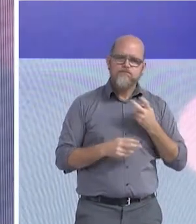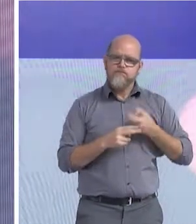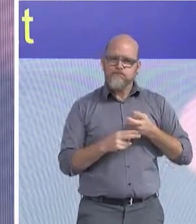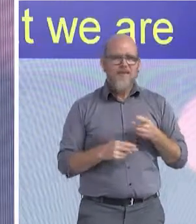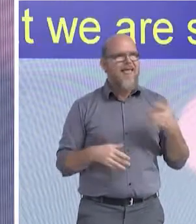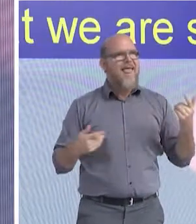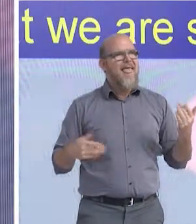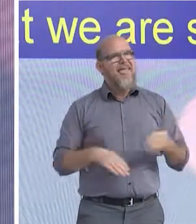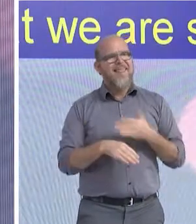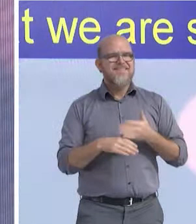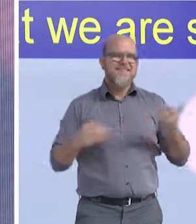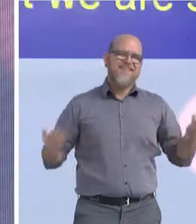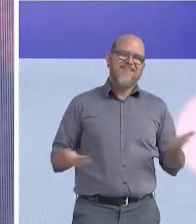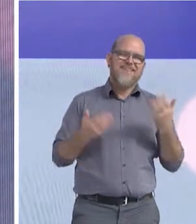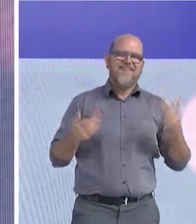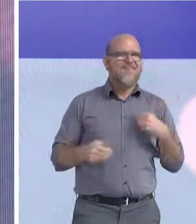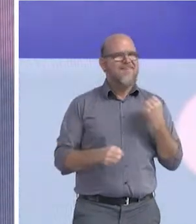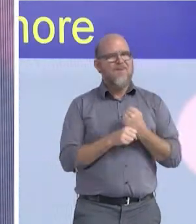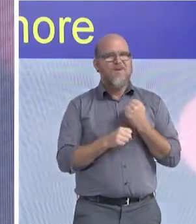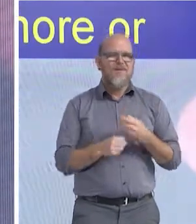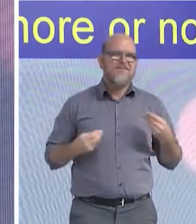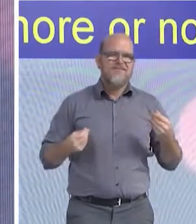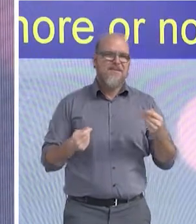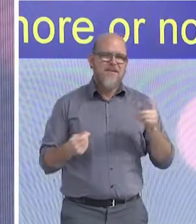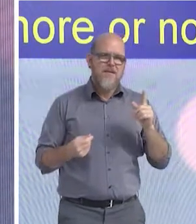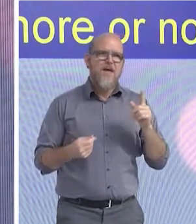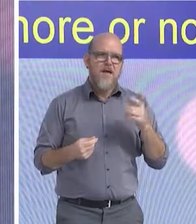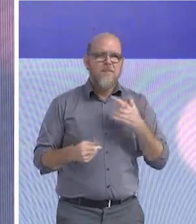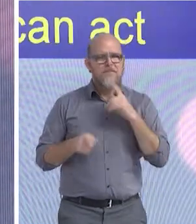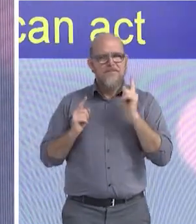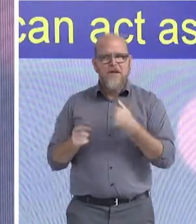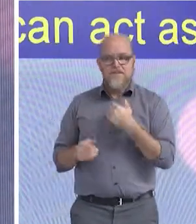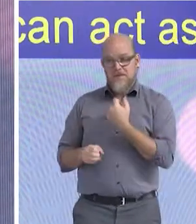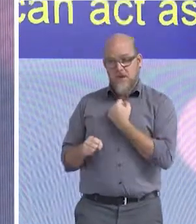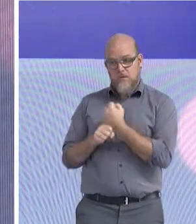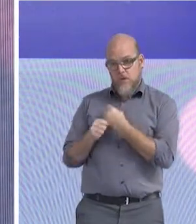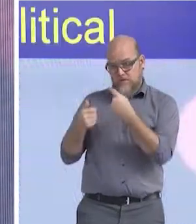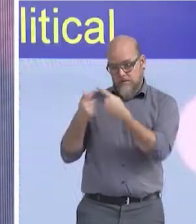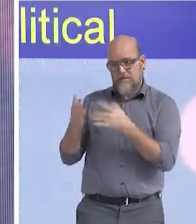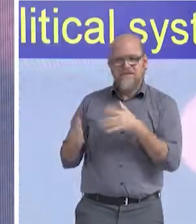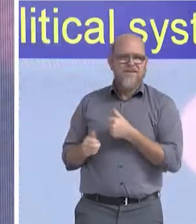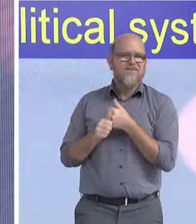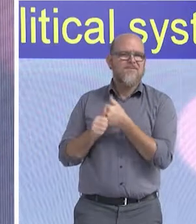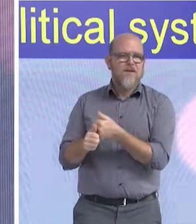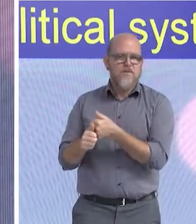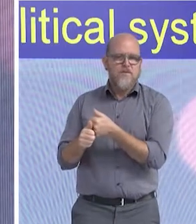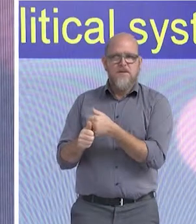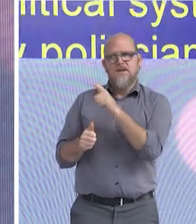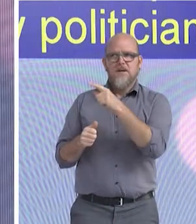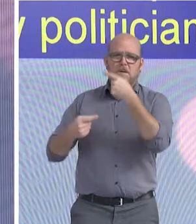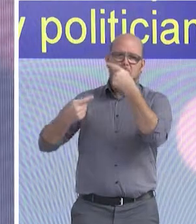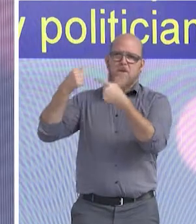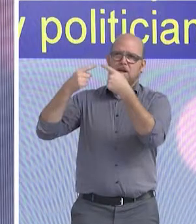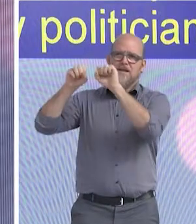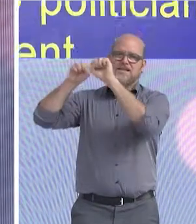less. And I think we can act as a support for the political system, because obviously politicians in the environment in which they